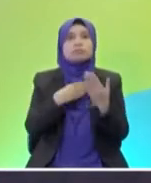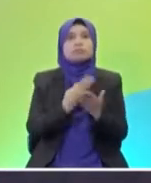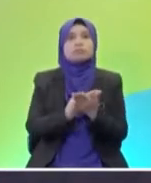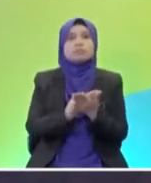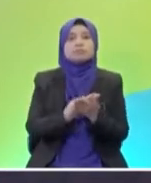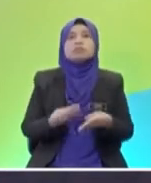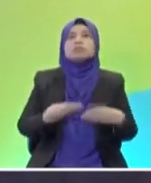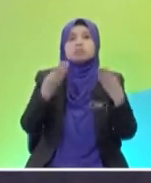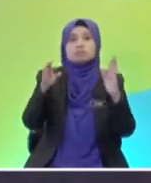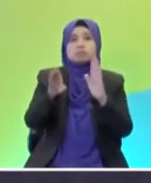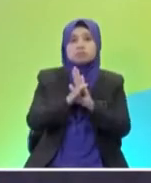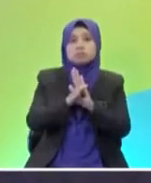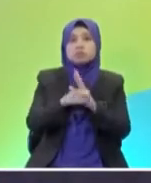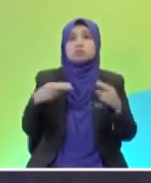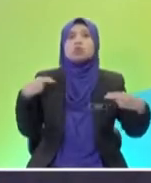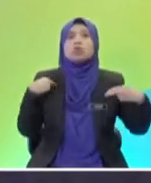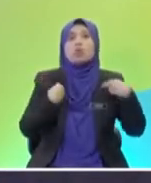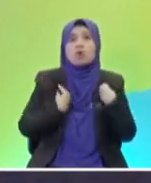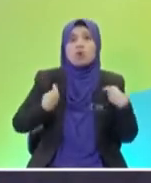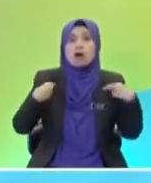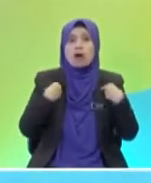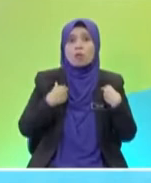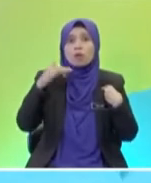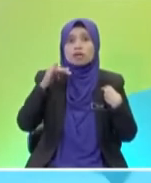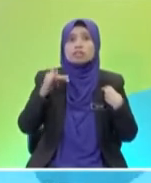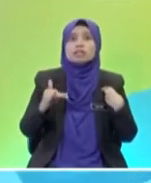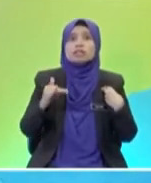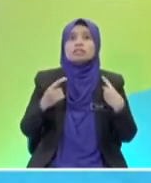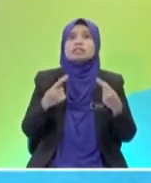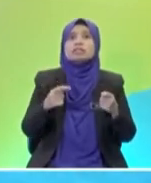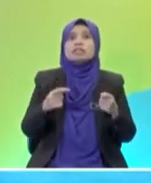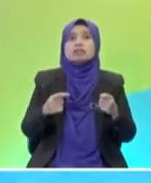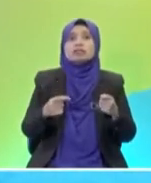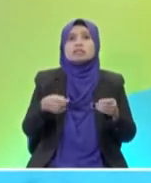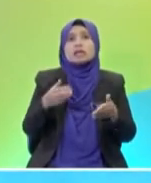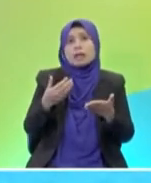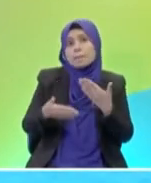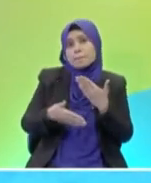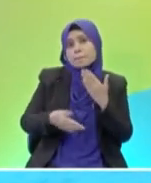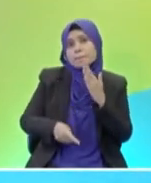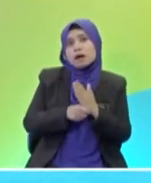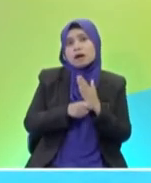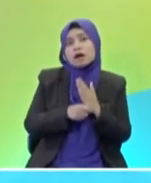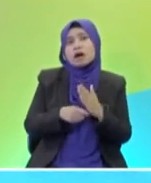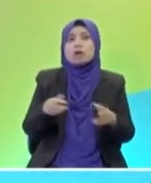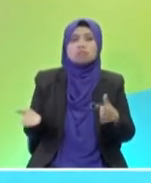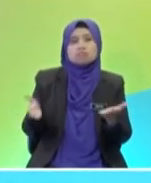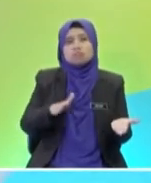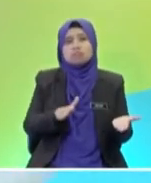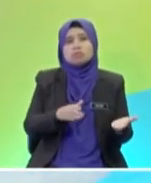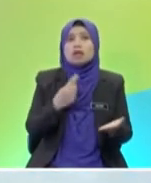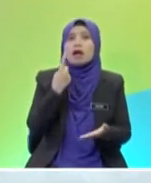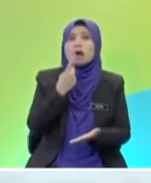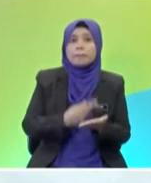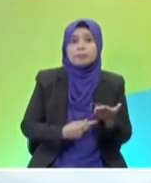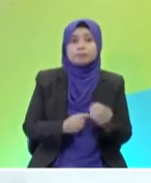the example of animal that are facing the threat of extinction. Who wanted to try? You can raise okay, your hand. Okay, raise your hand. They raise ready. Who you want